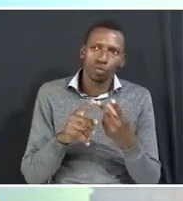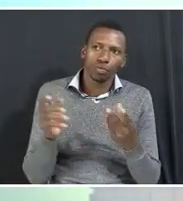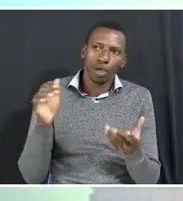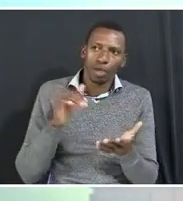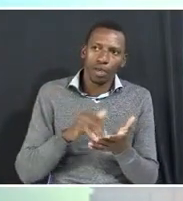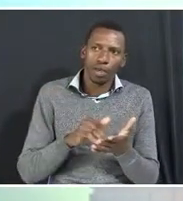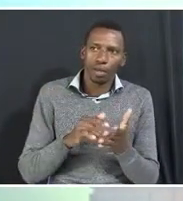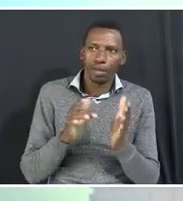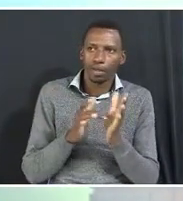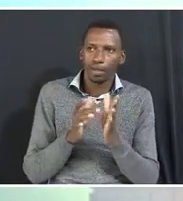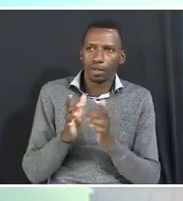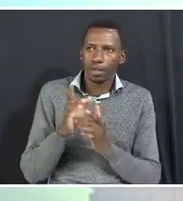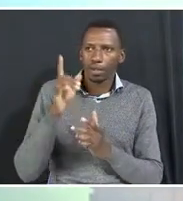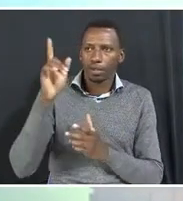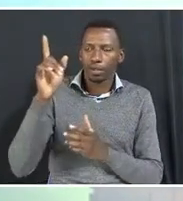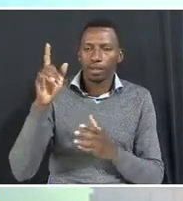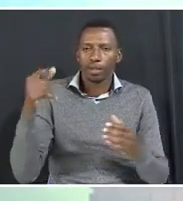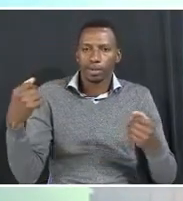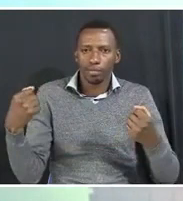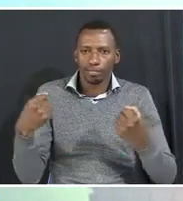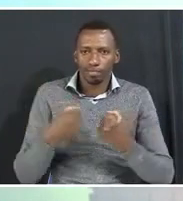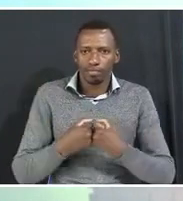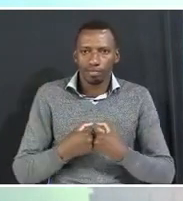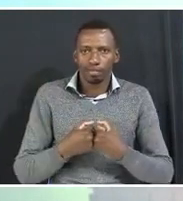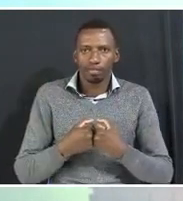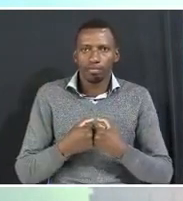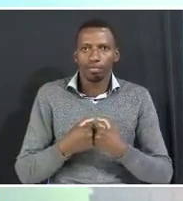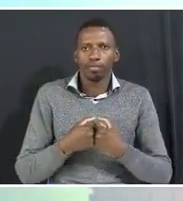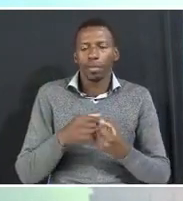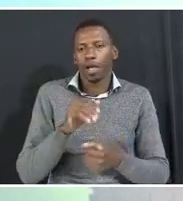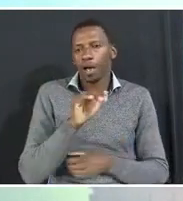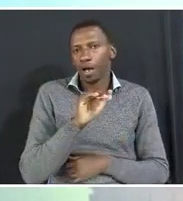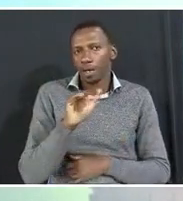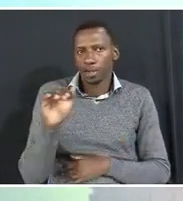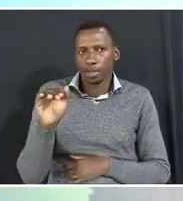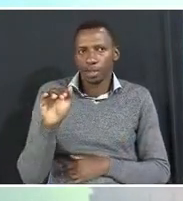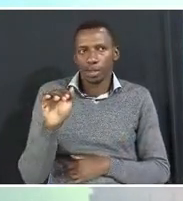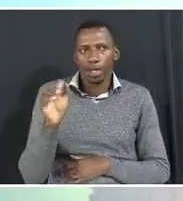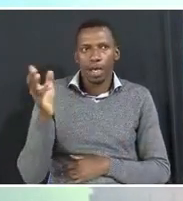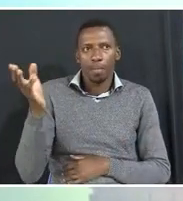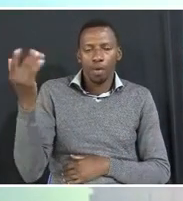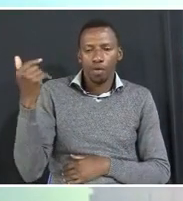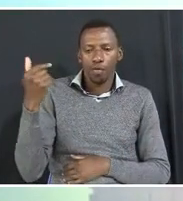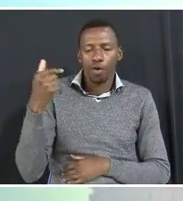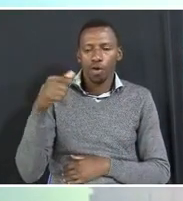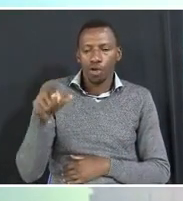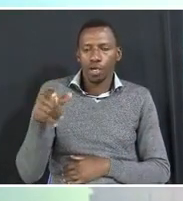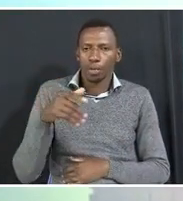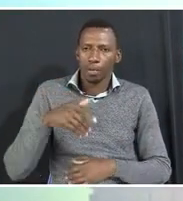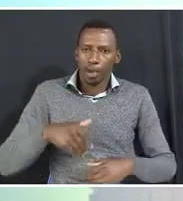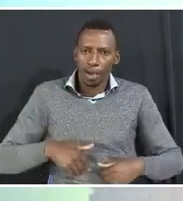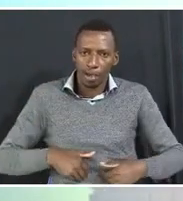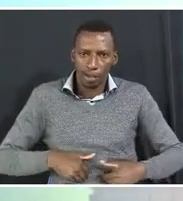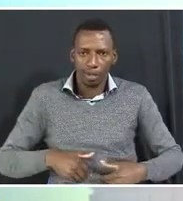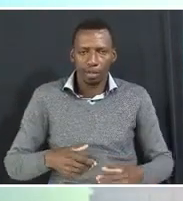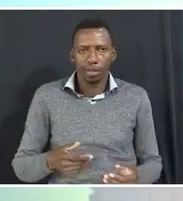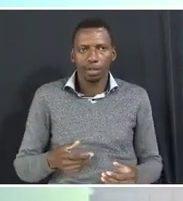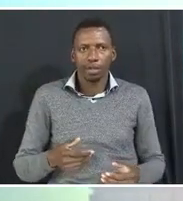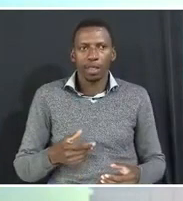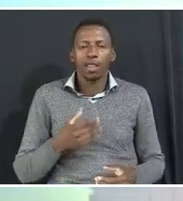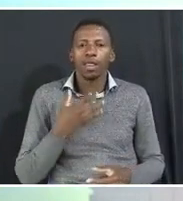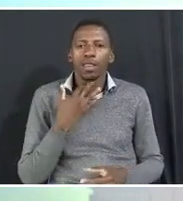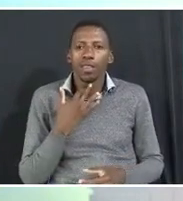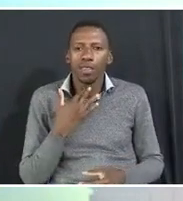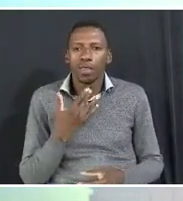be challenging in the saying, I was hungry and thirsty. Jesus seems to